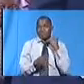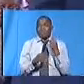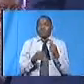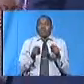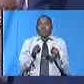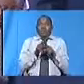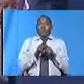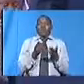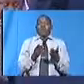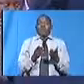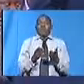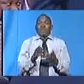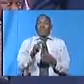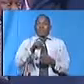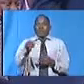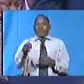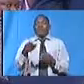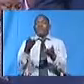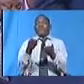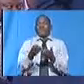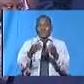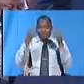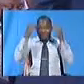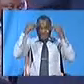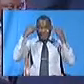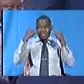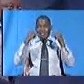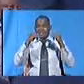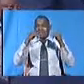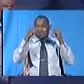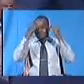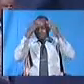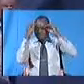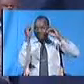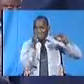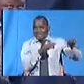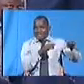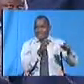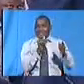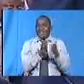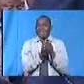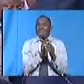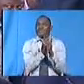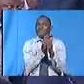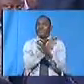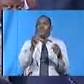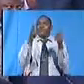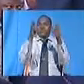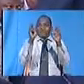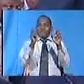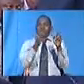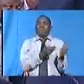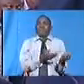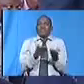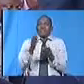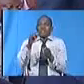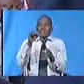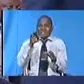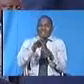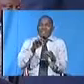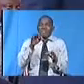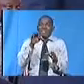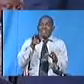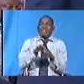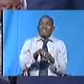And they would like you to ignore the fact that no issue was raised at the constituency collation